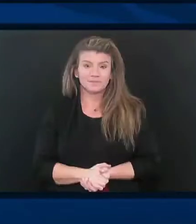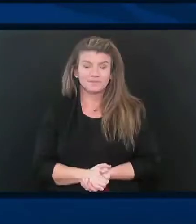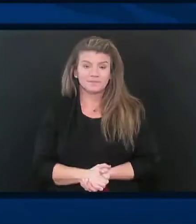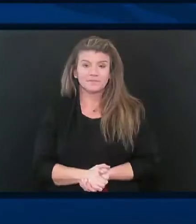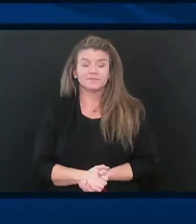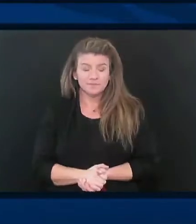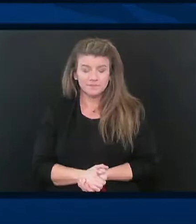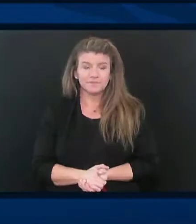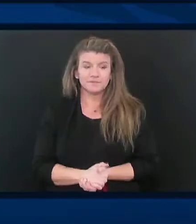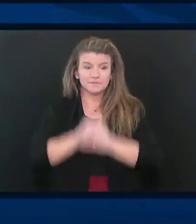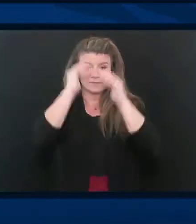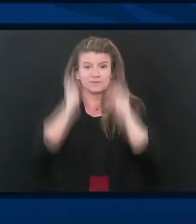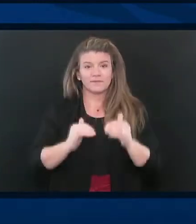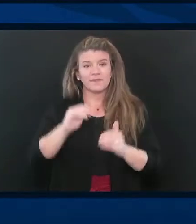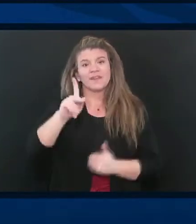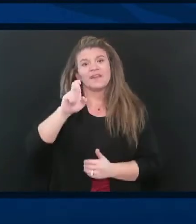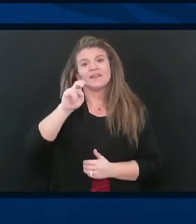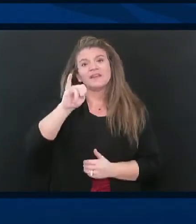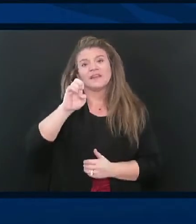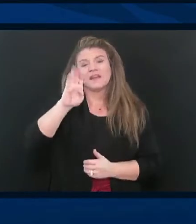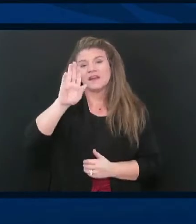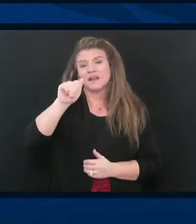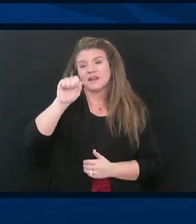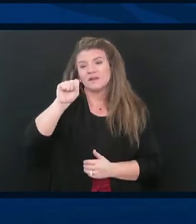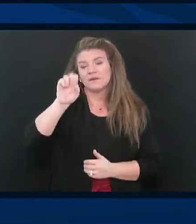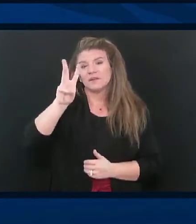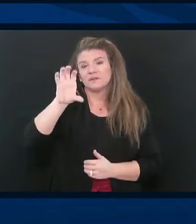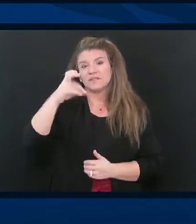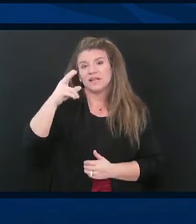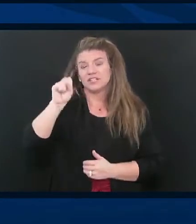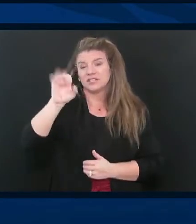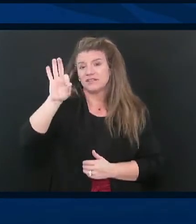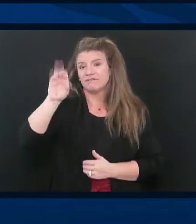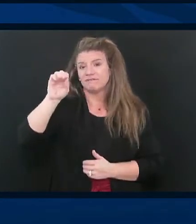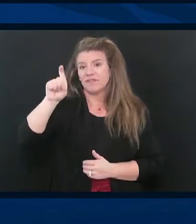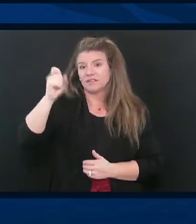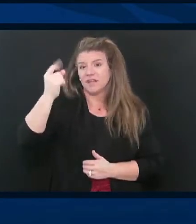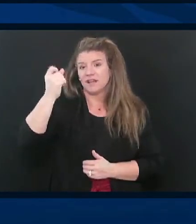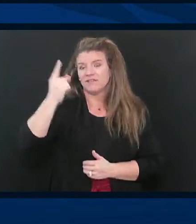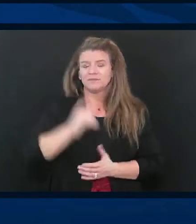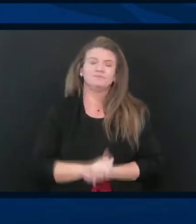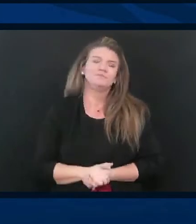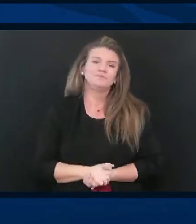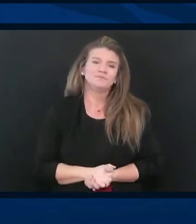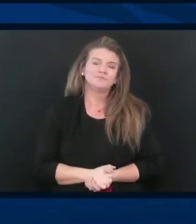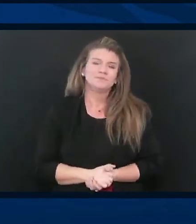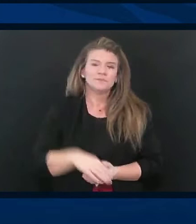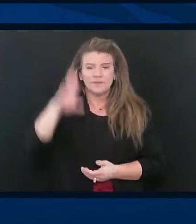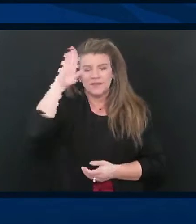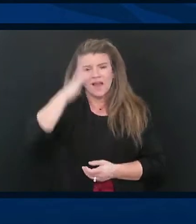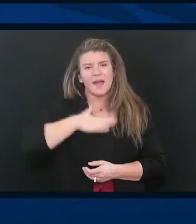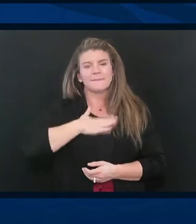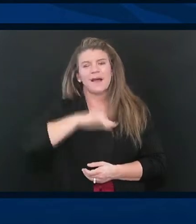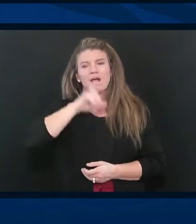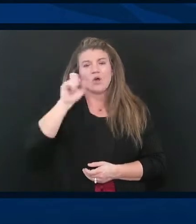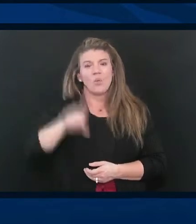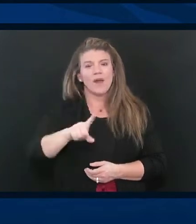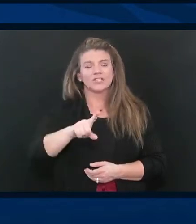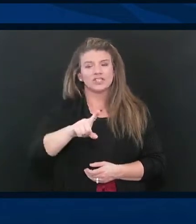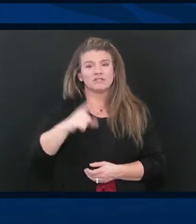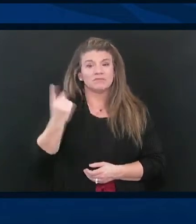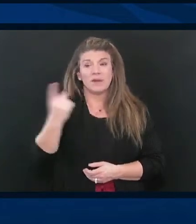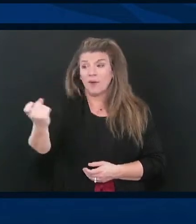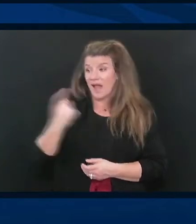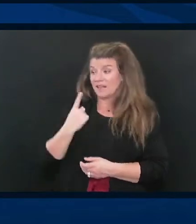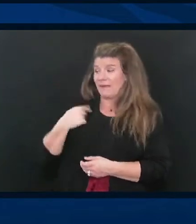All right, thank you, Mark. Next to Kenny Bass with WCHS and Fox 11. Hi, I had a question directed to me that I couldn't answer,